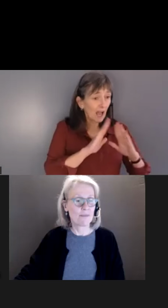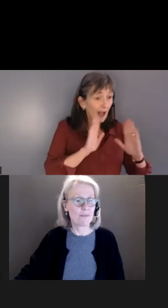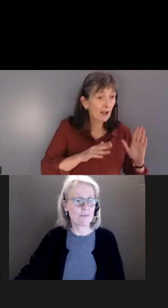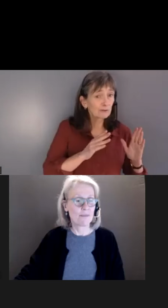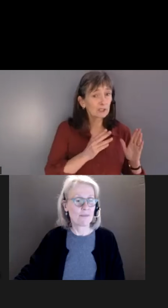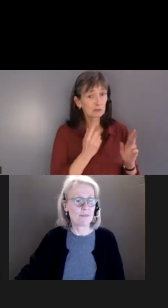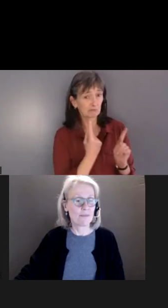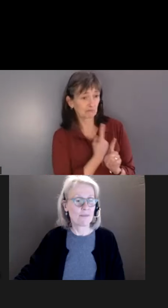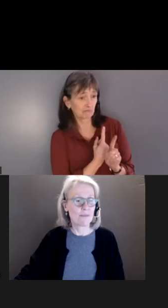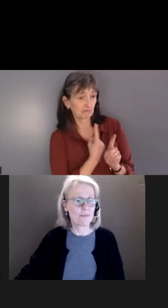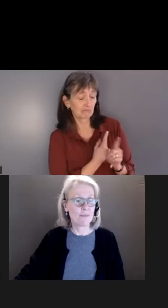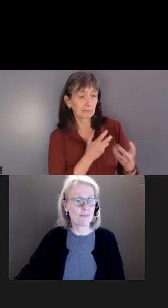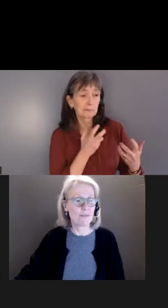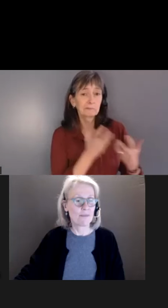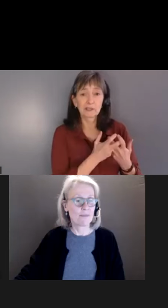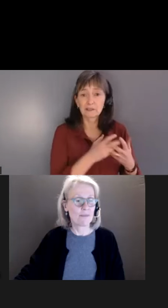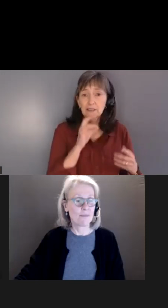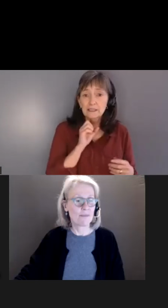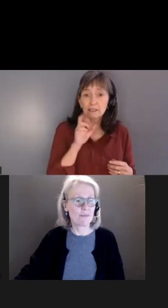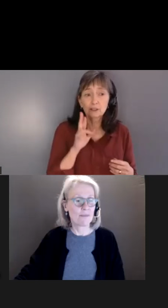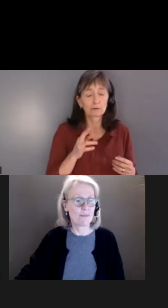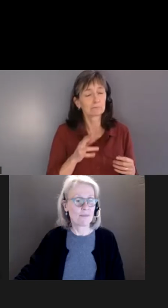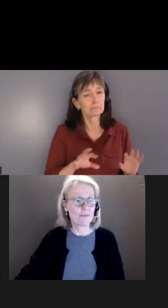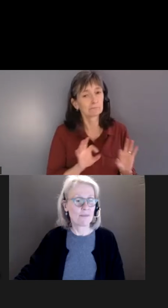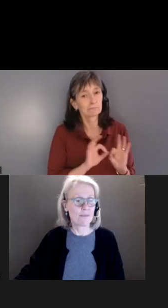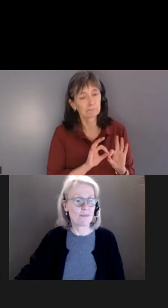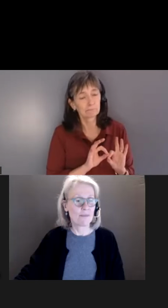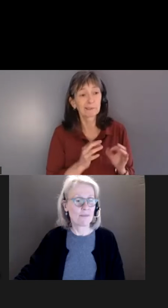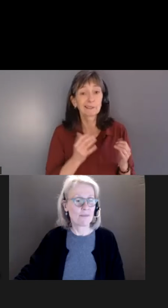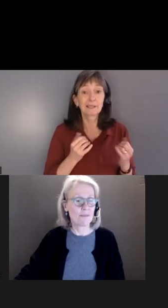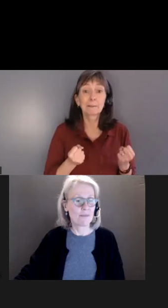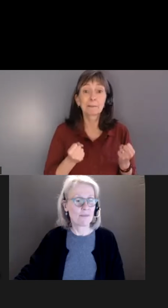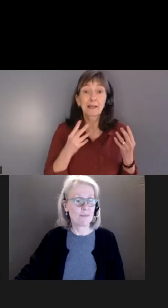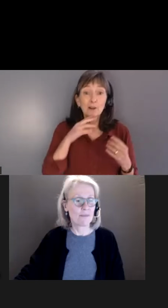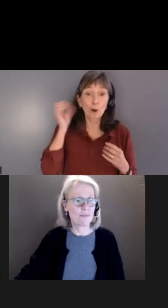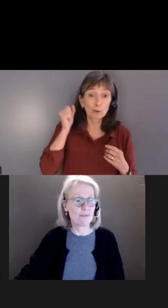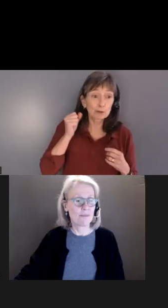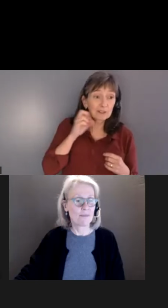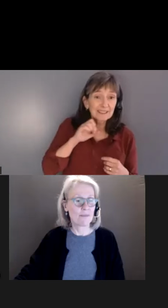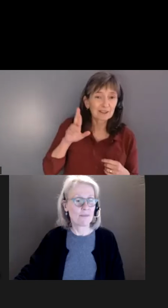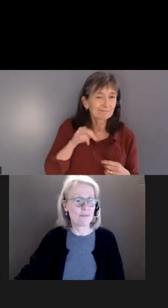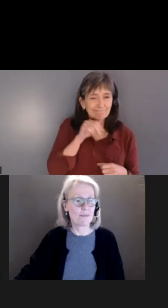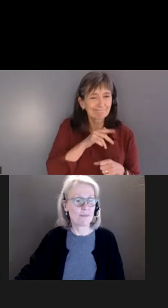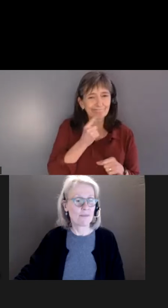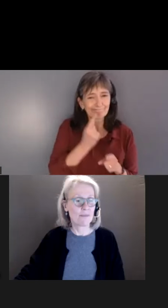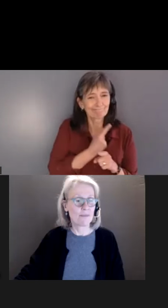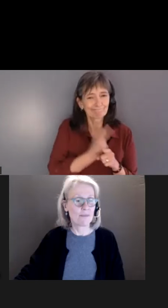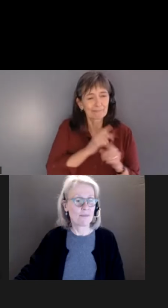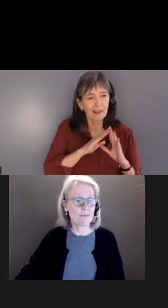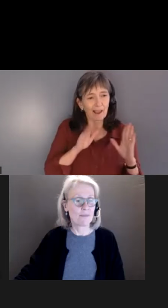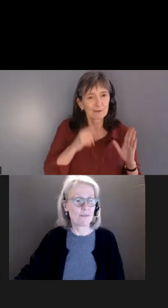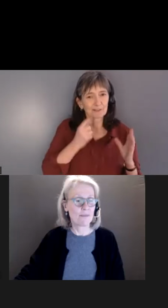critical to enabling aging in the right place, given that currently many older Canadians are without adequate housing to support their needs as they